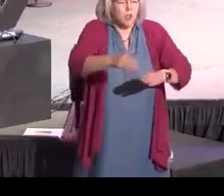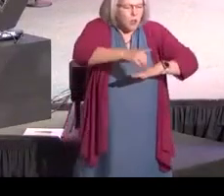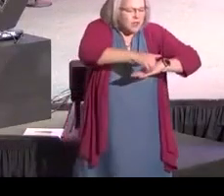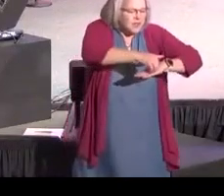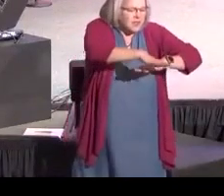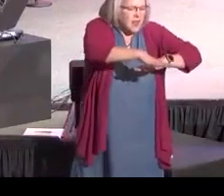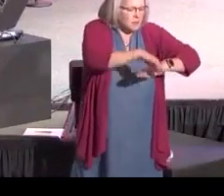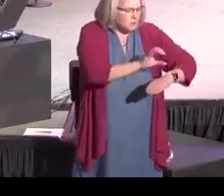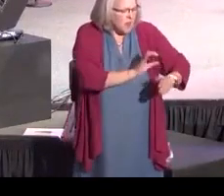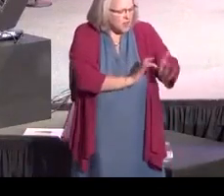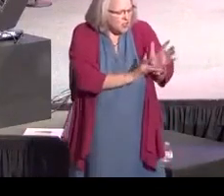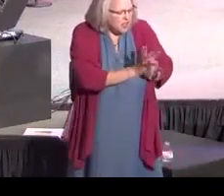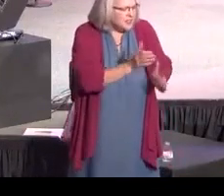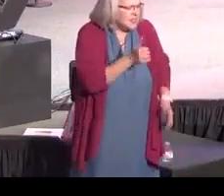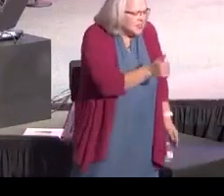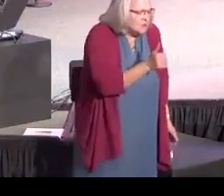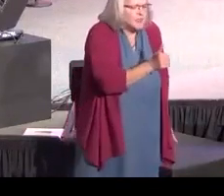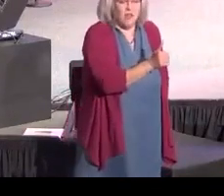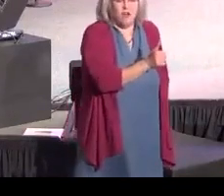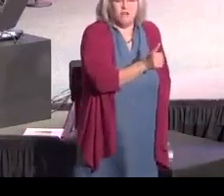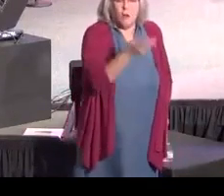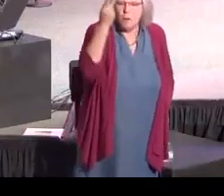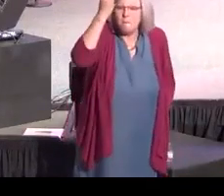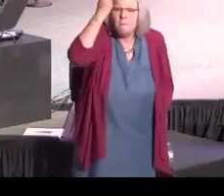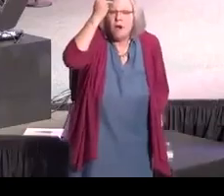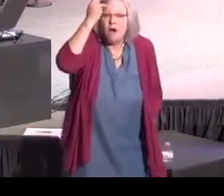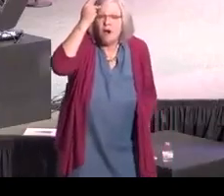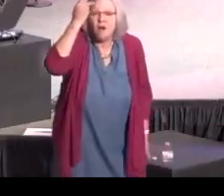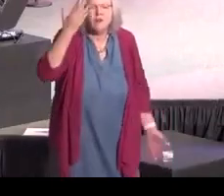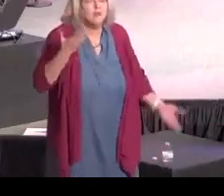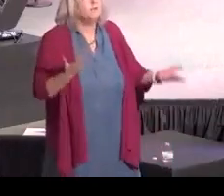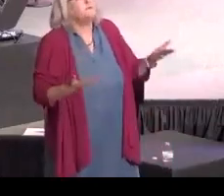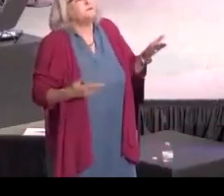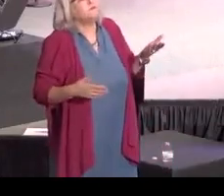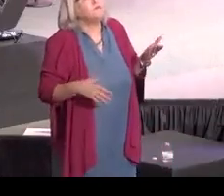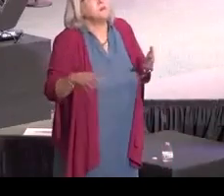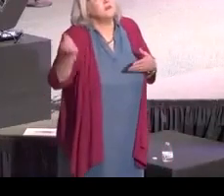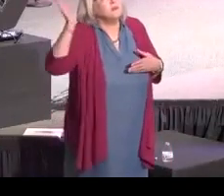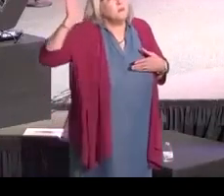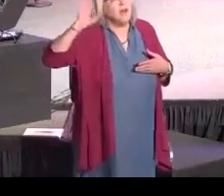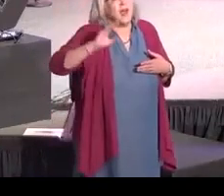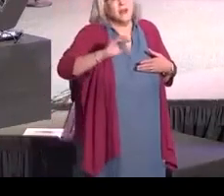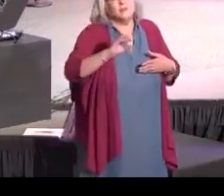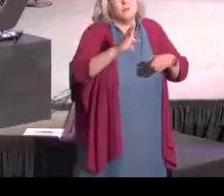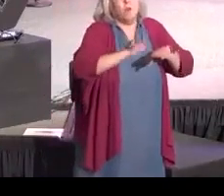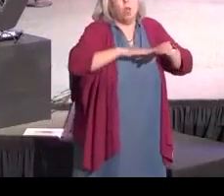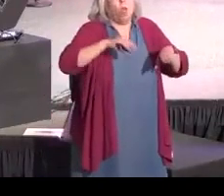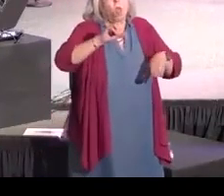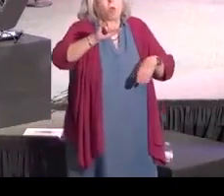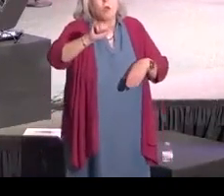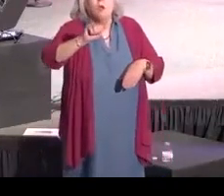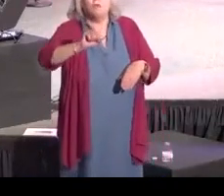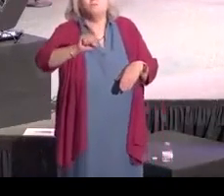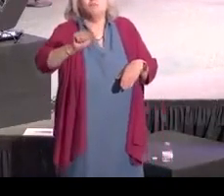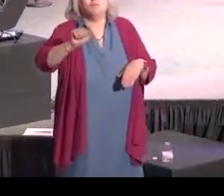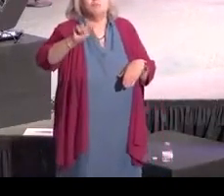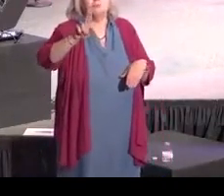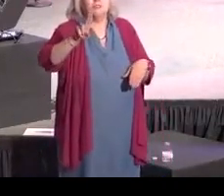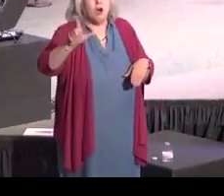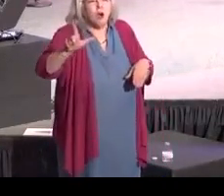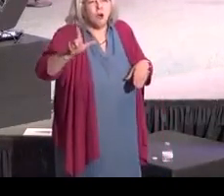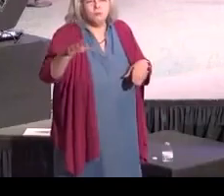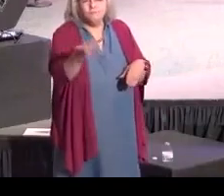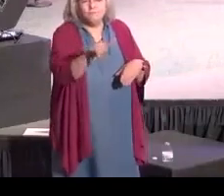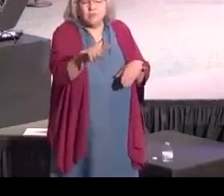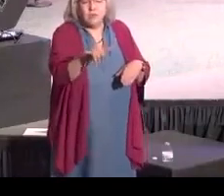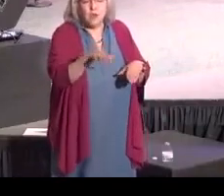himself. This person, Paul, who at one time was called Saul, experienced Jesus, the resurrected